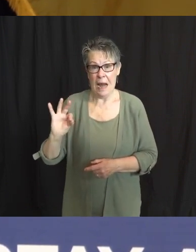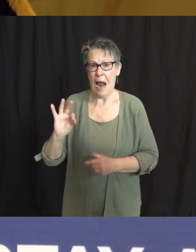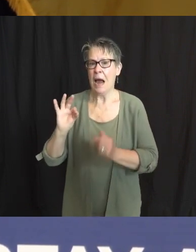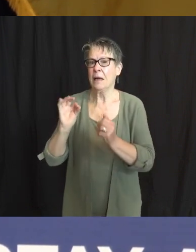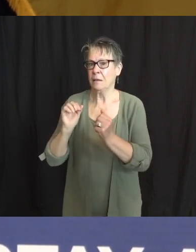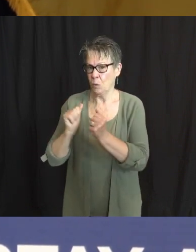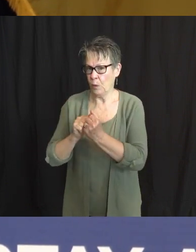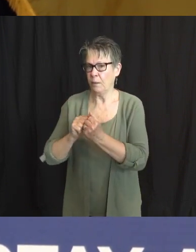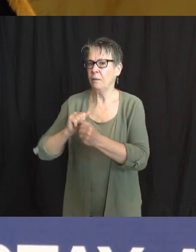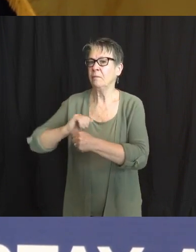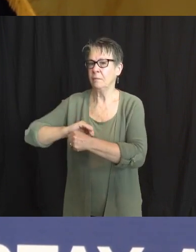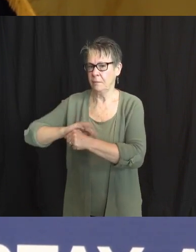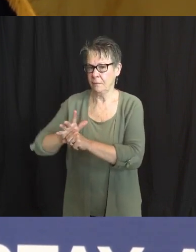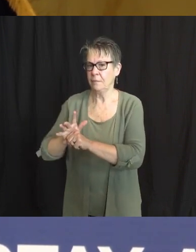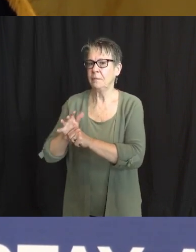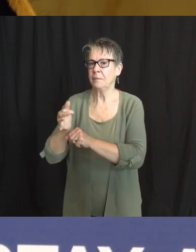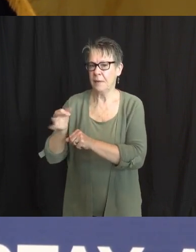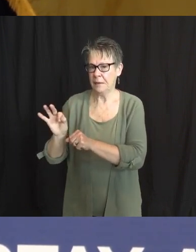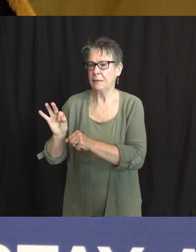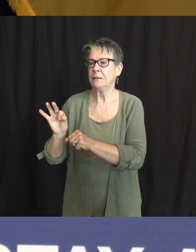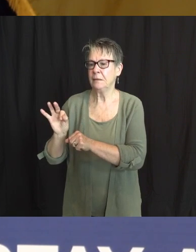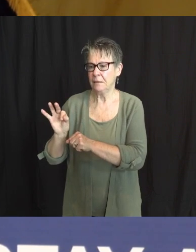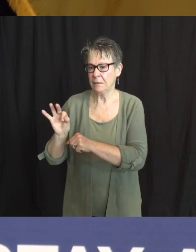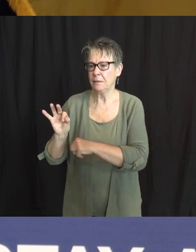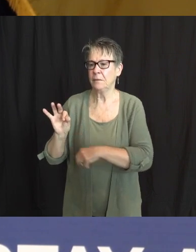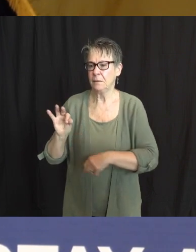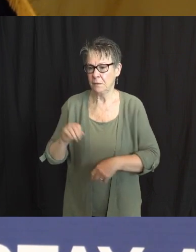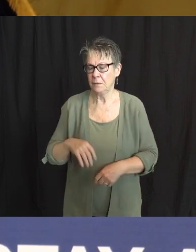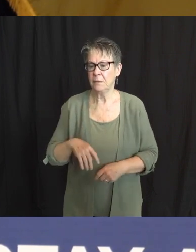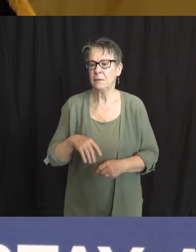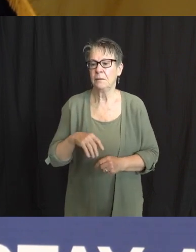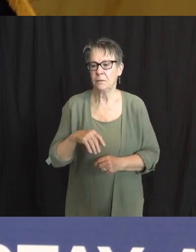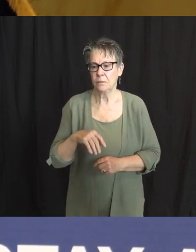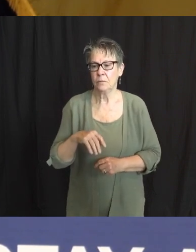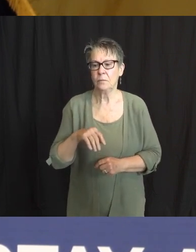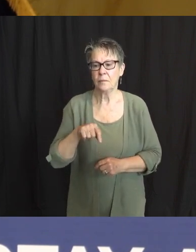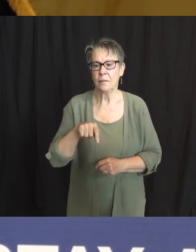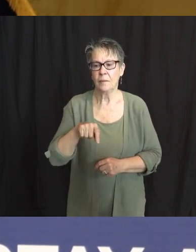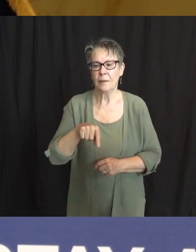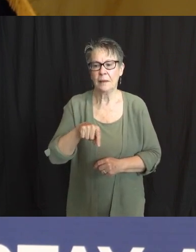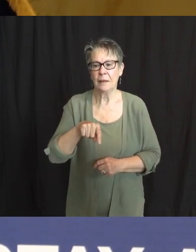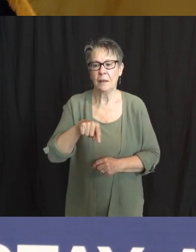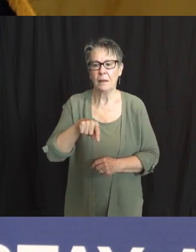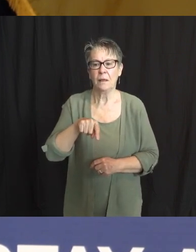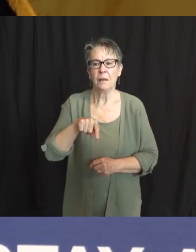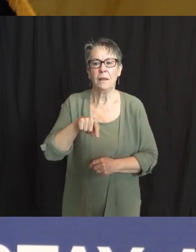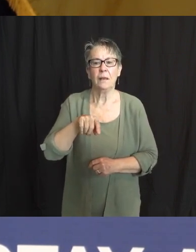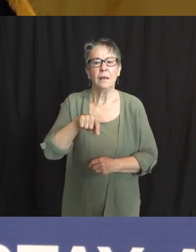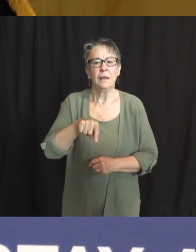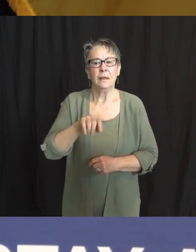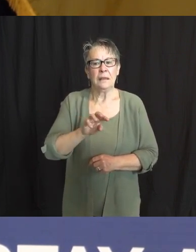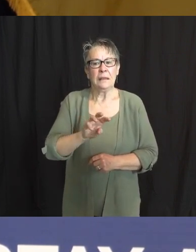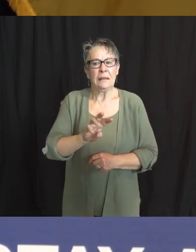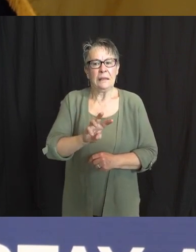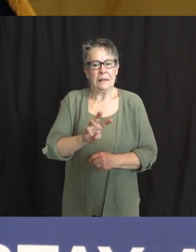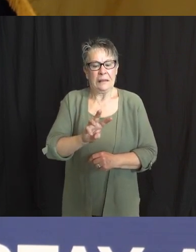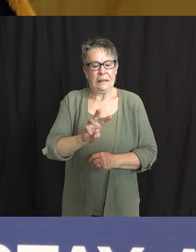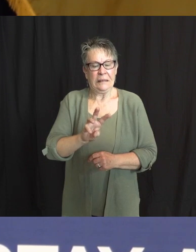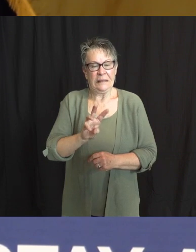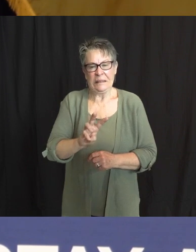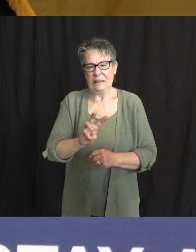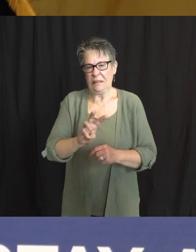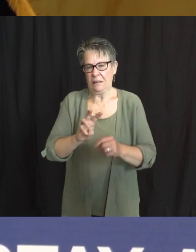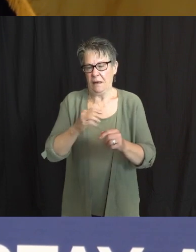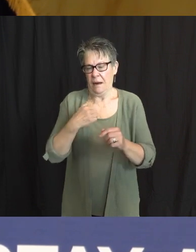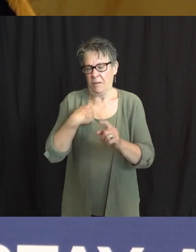6 were positive for serology. Ages are between 3 and 18. All were hospitalized. 7